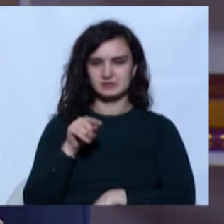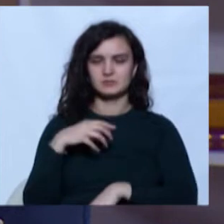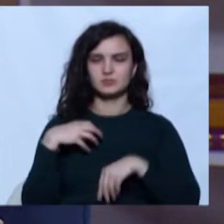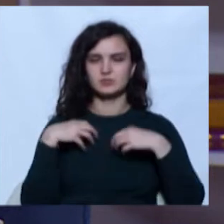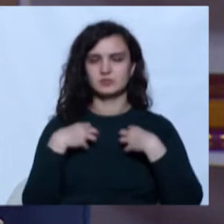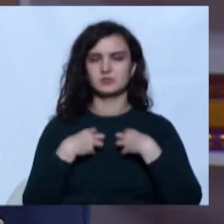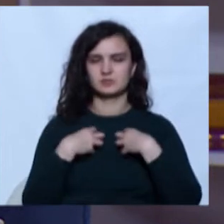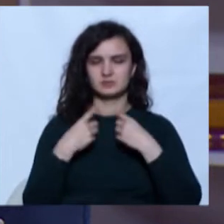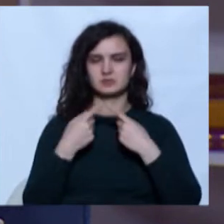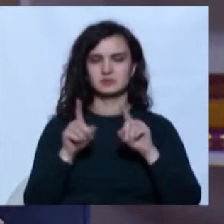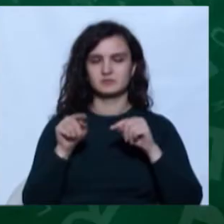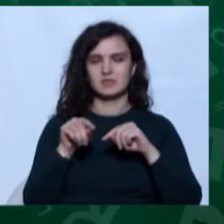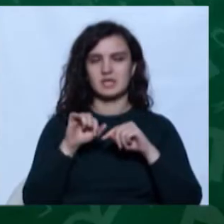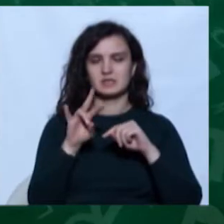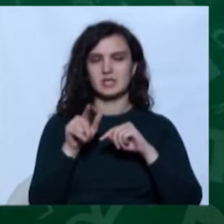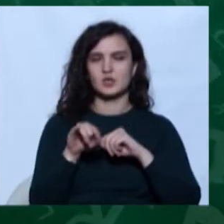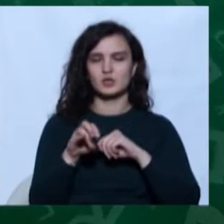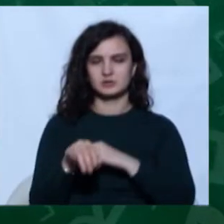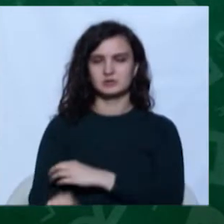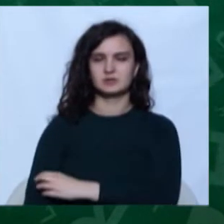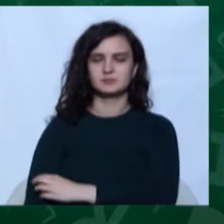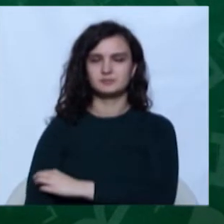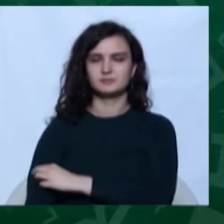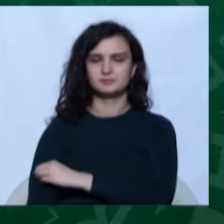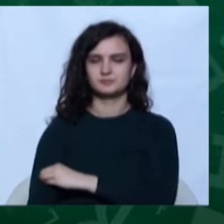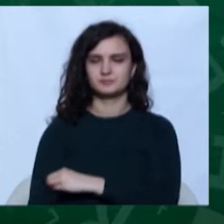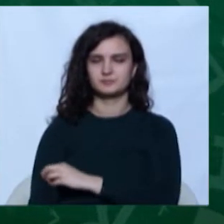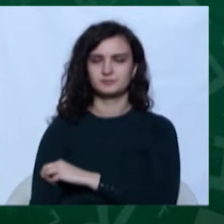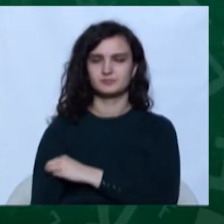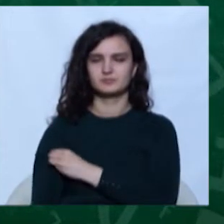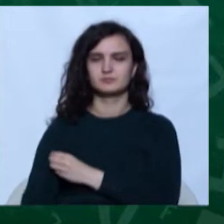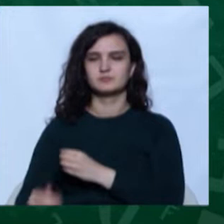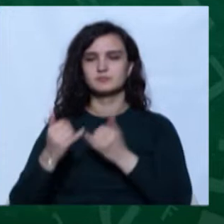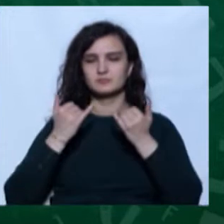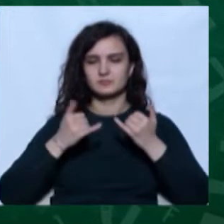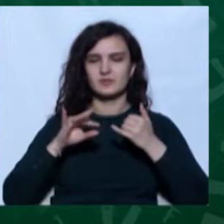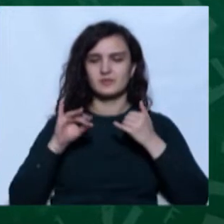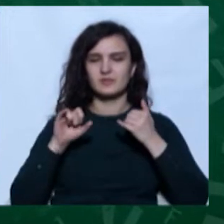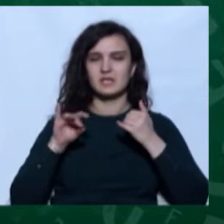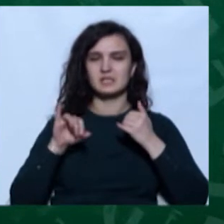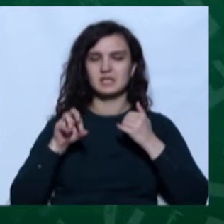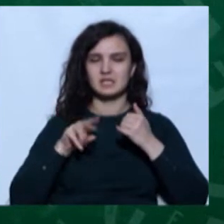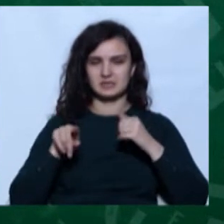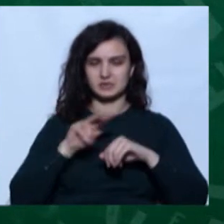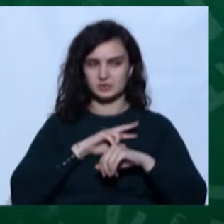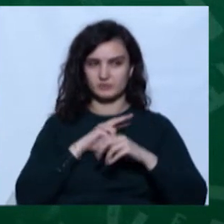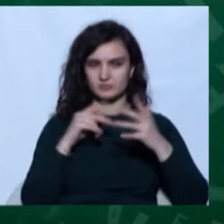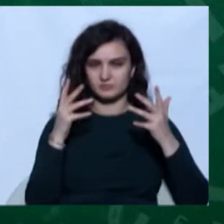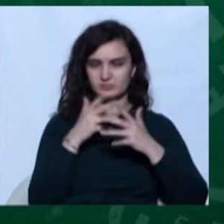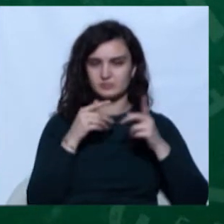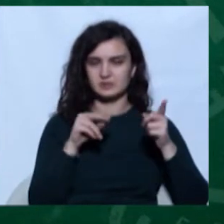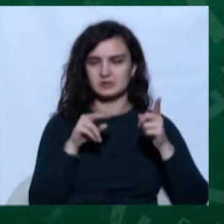unfortunately, another antagonist. Poor Dantes. Now, Fernand is in love with